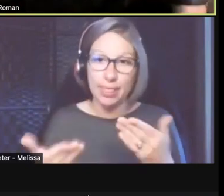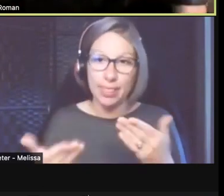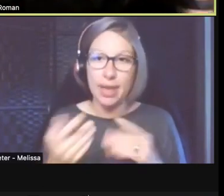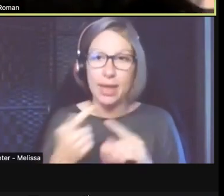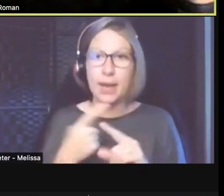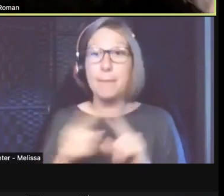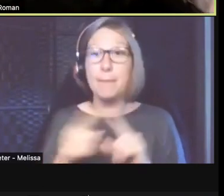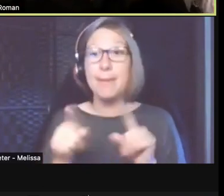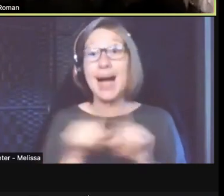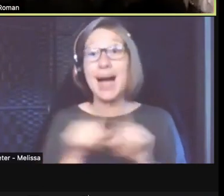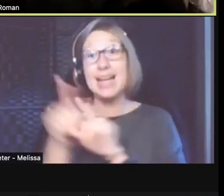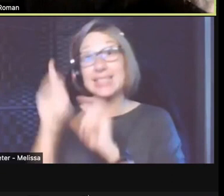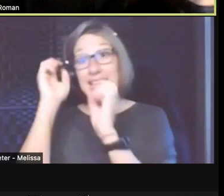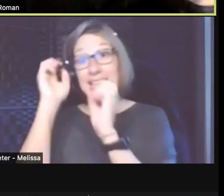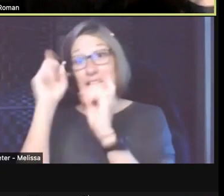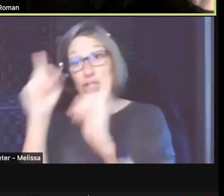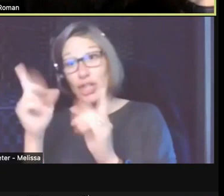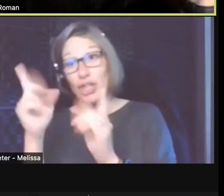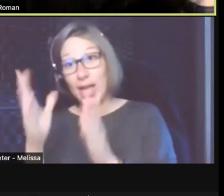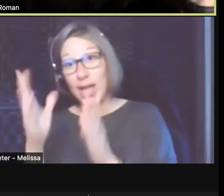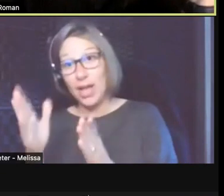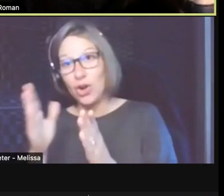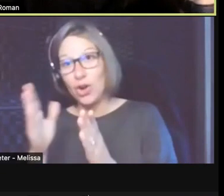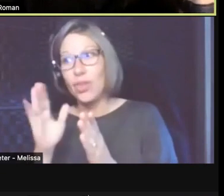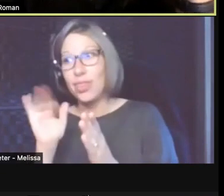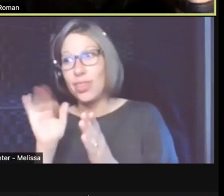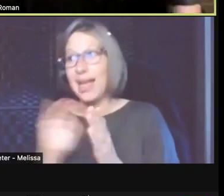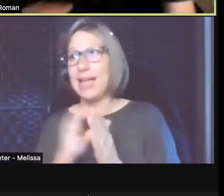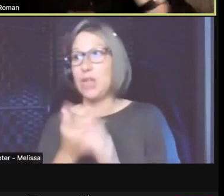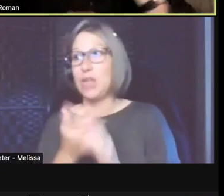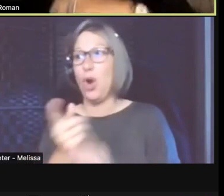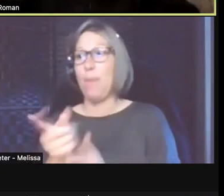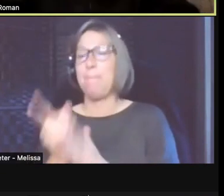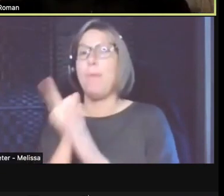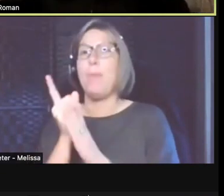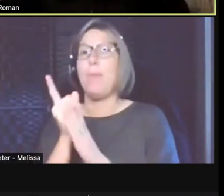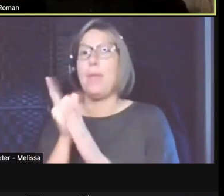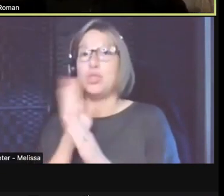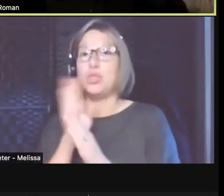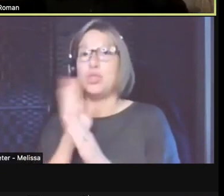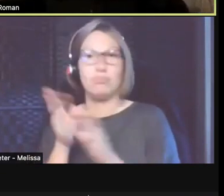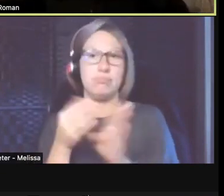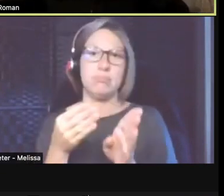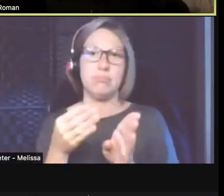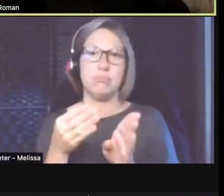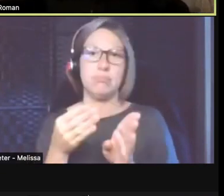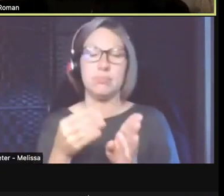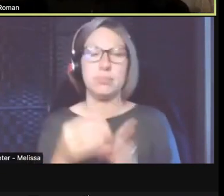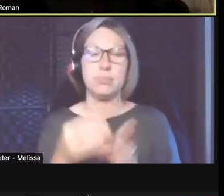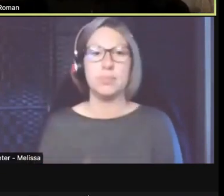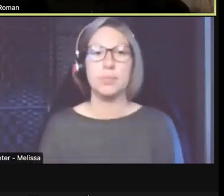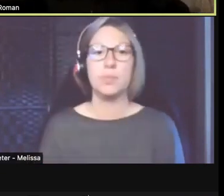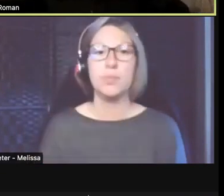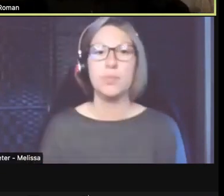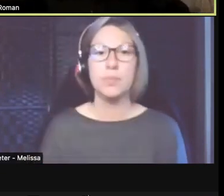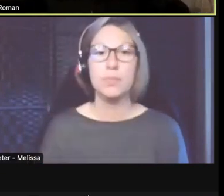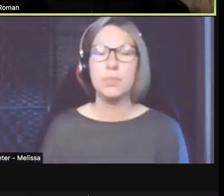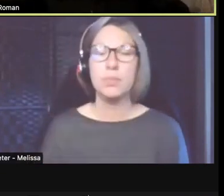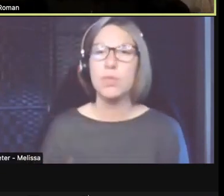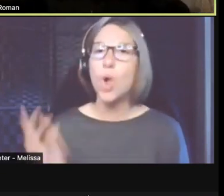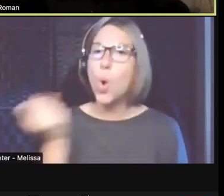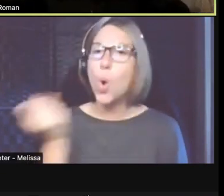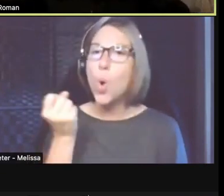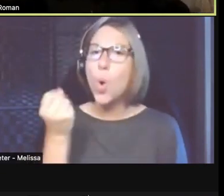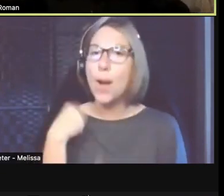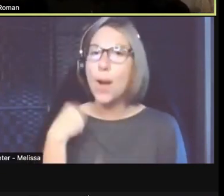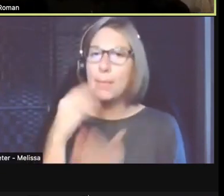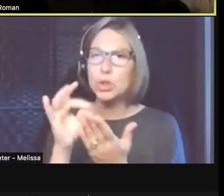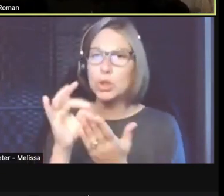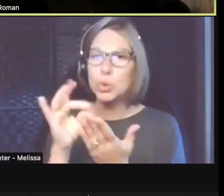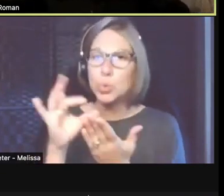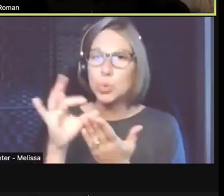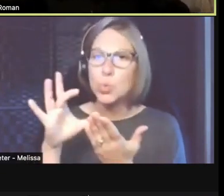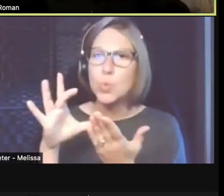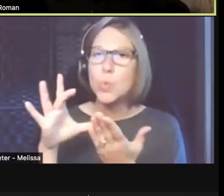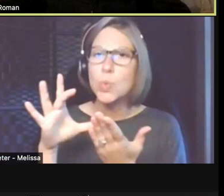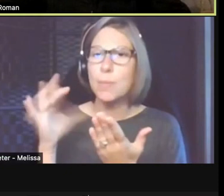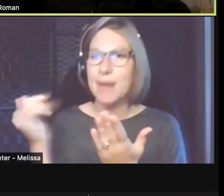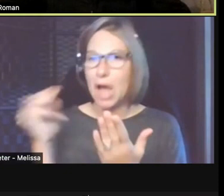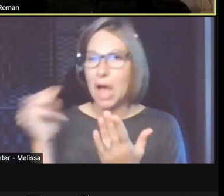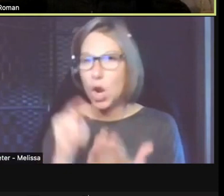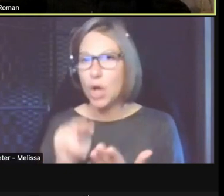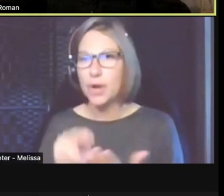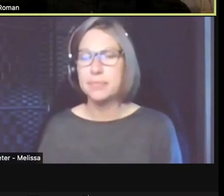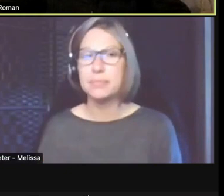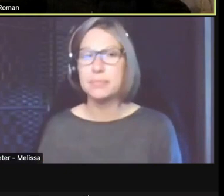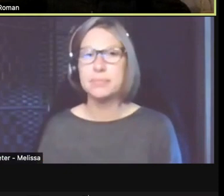as an educator, our moment to pivot right there. Chipmunk here, hold on. Hold on here, I'm gonna zoom it up a little bit. There you go, look at it now.